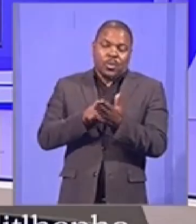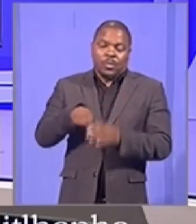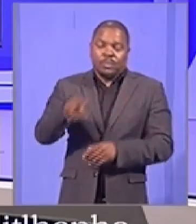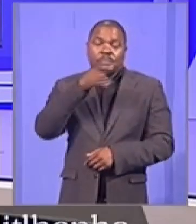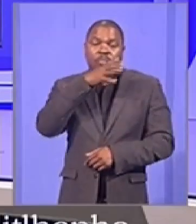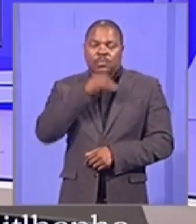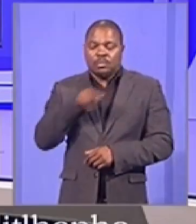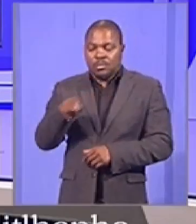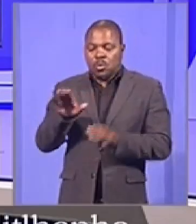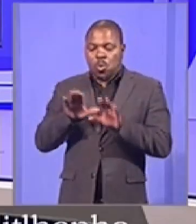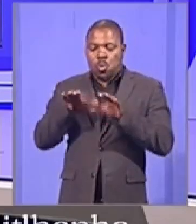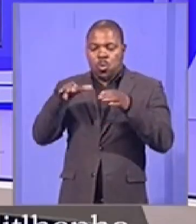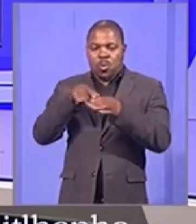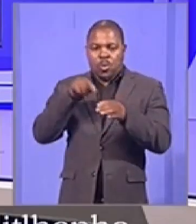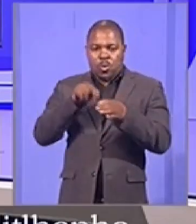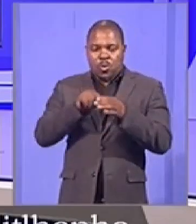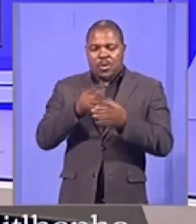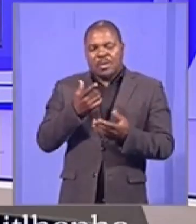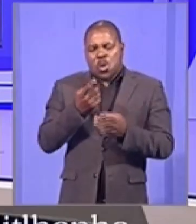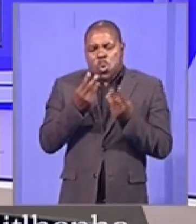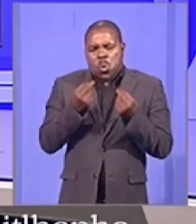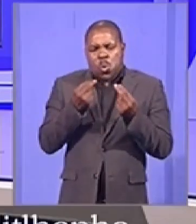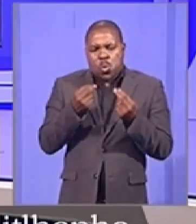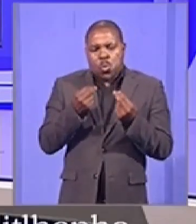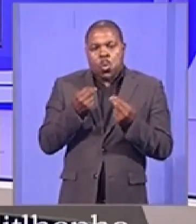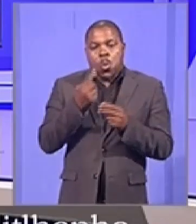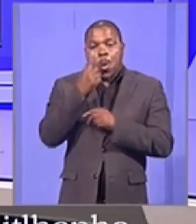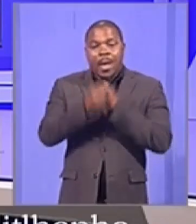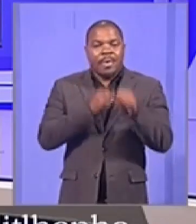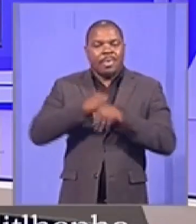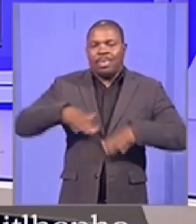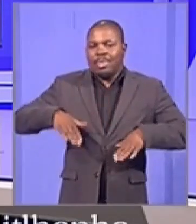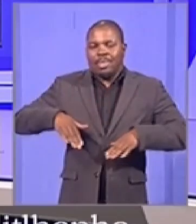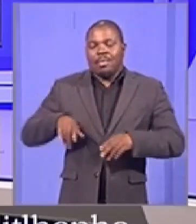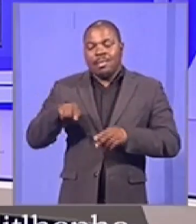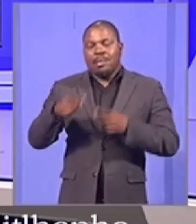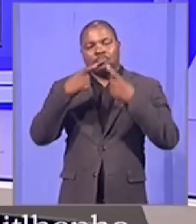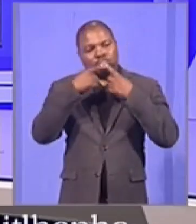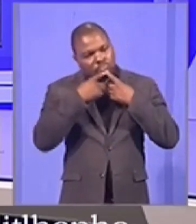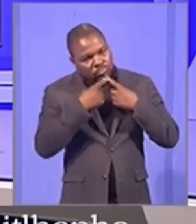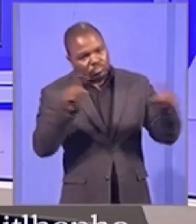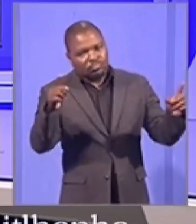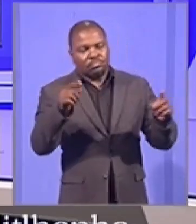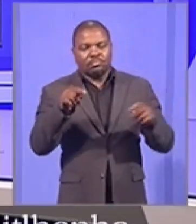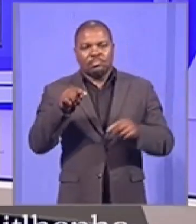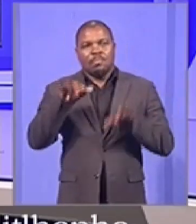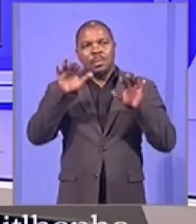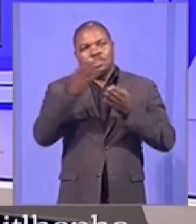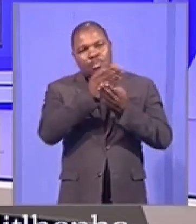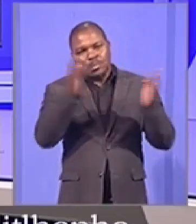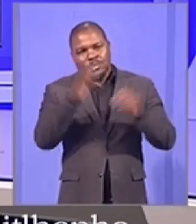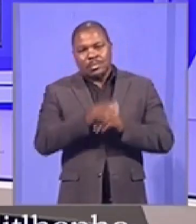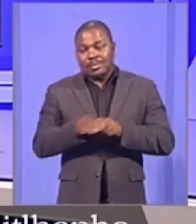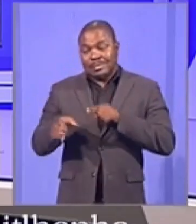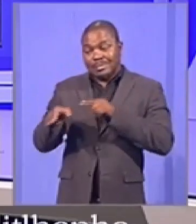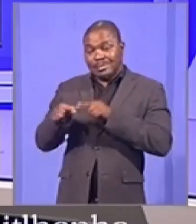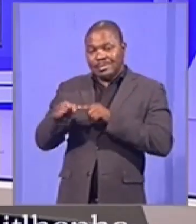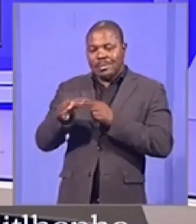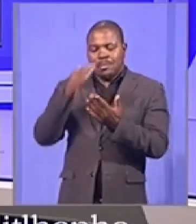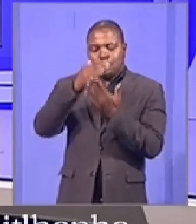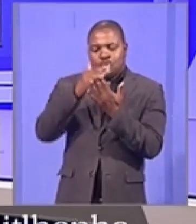le iseng le tshware ngwaga le sale le tlhamilwe la re le tla itsise setšhaba ka se le reng